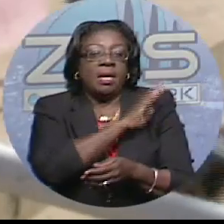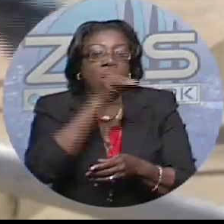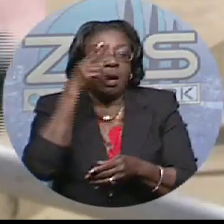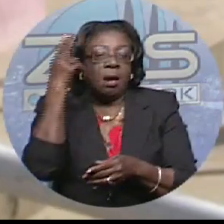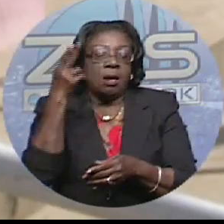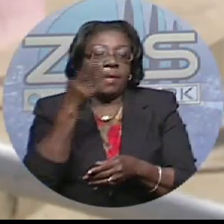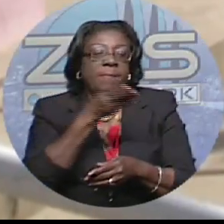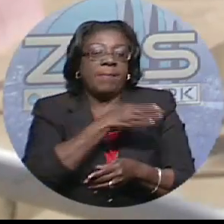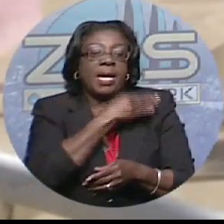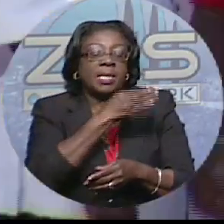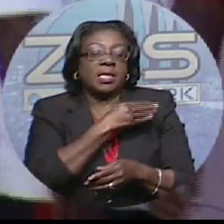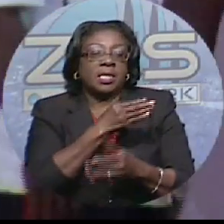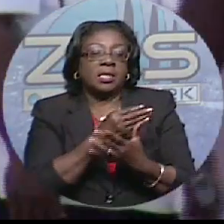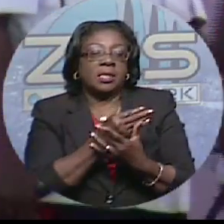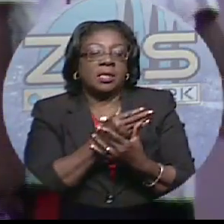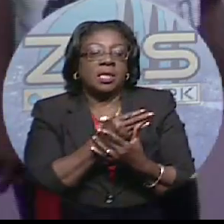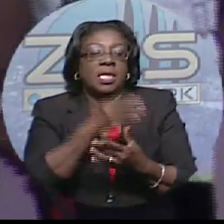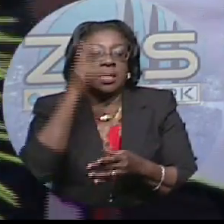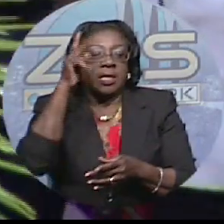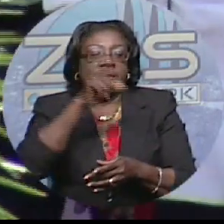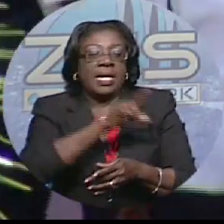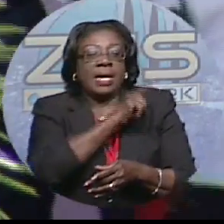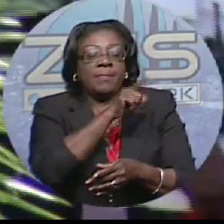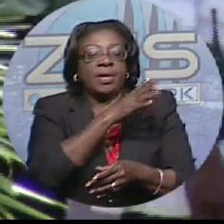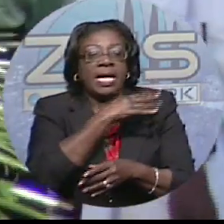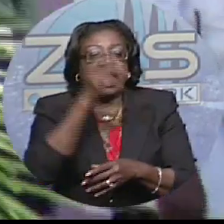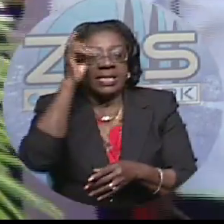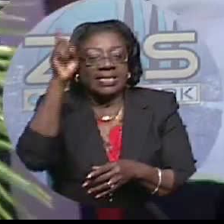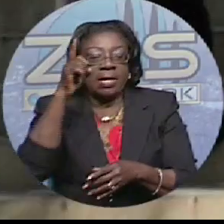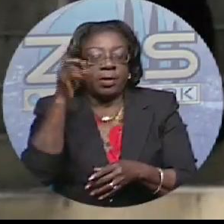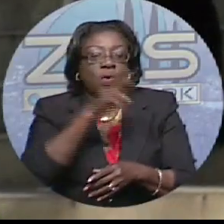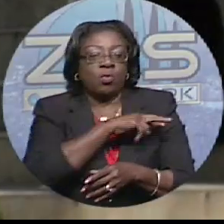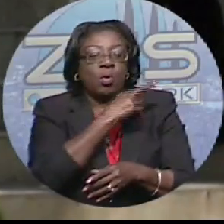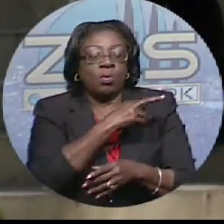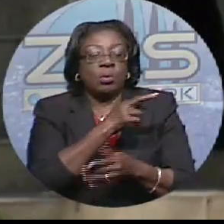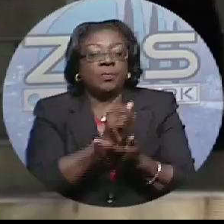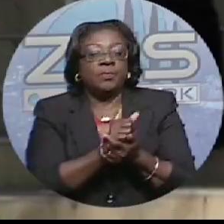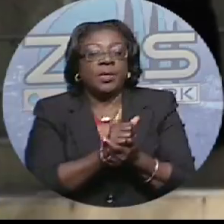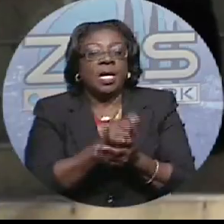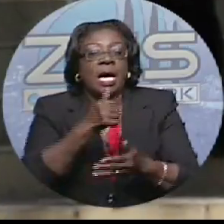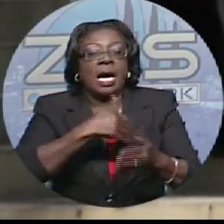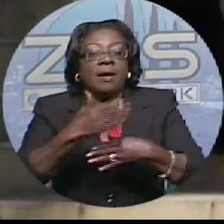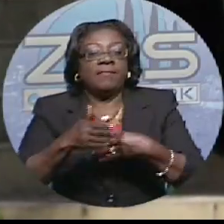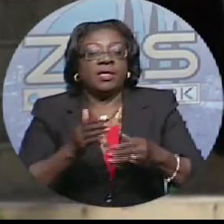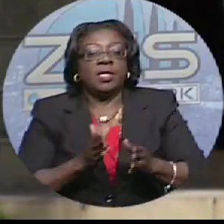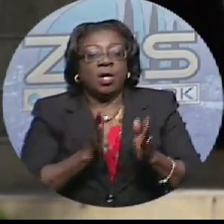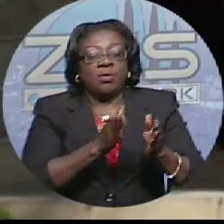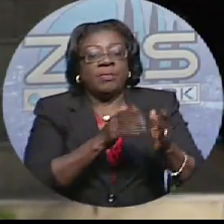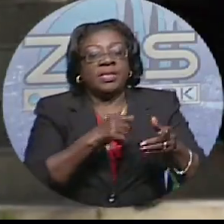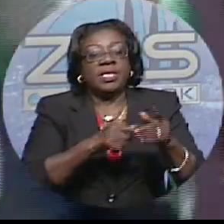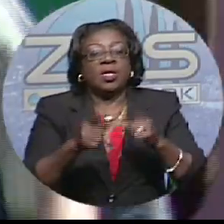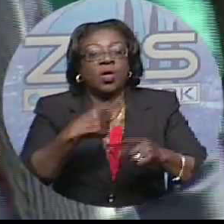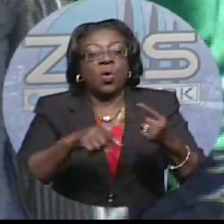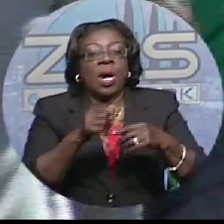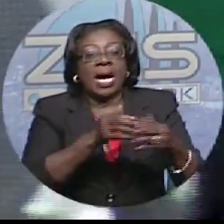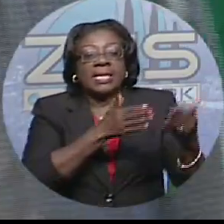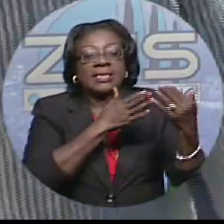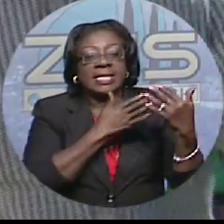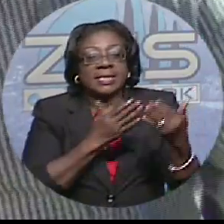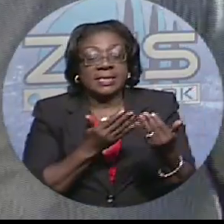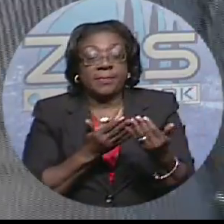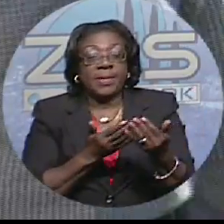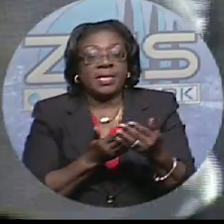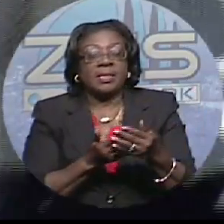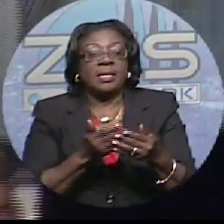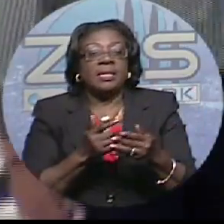McIntosh, Sam Butler, Trevor Lightbourne, and Derek Roll. However, the arraignment did not go as anticipated. That's